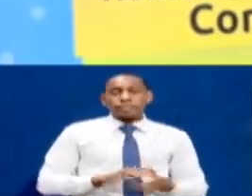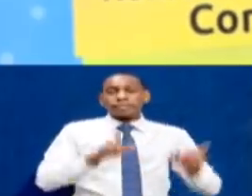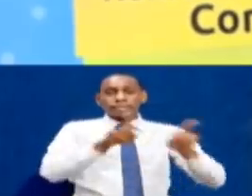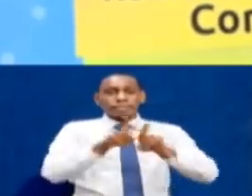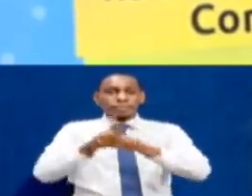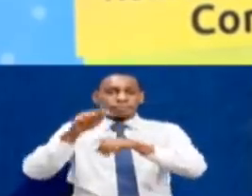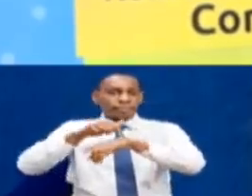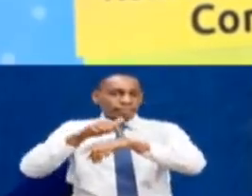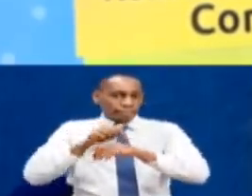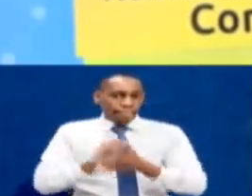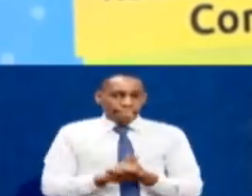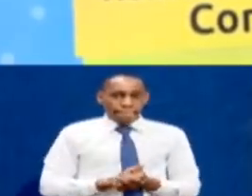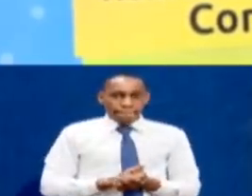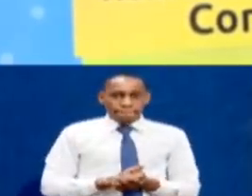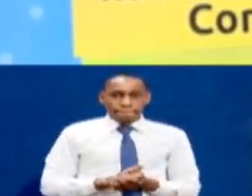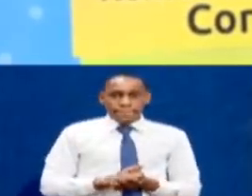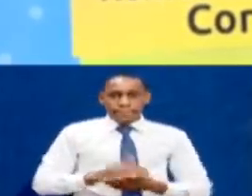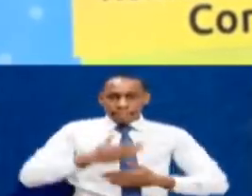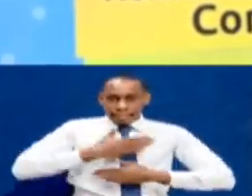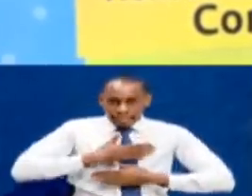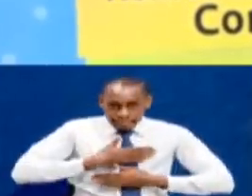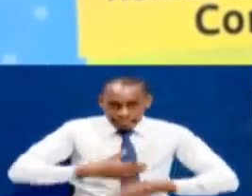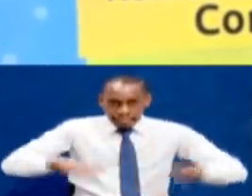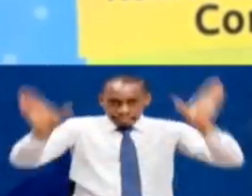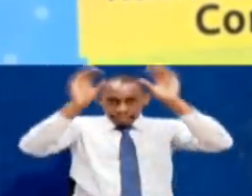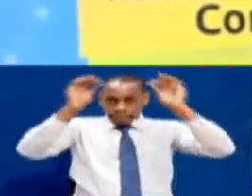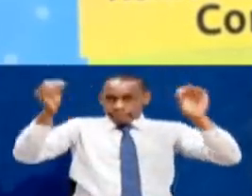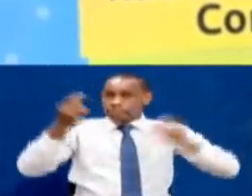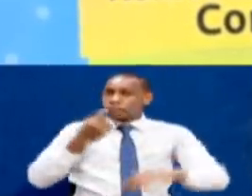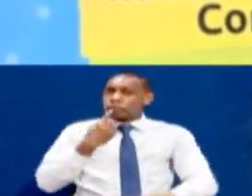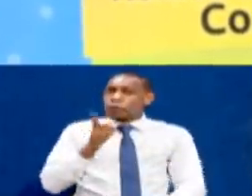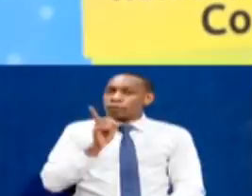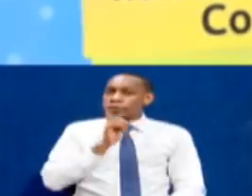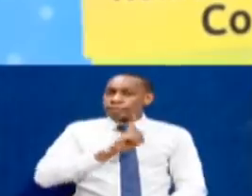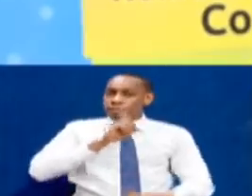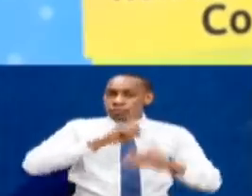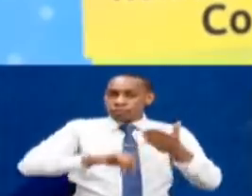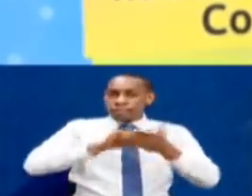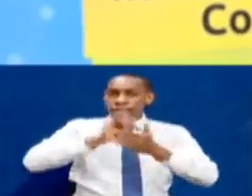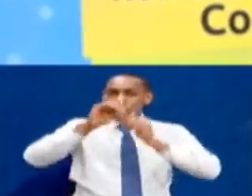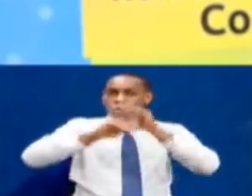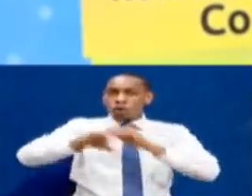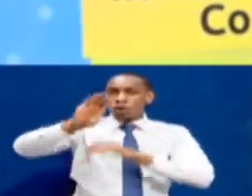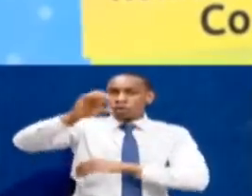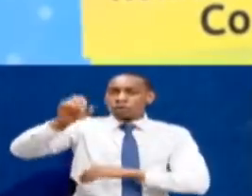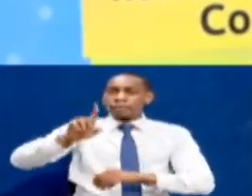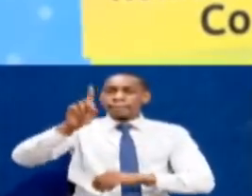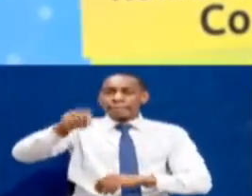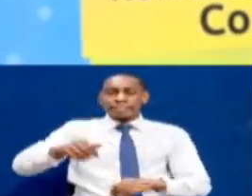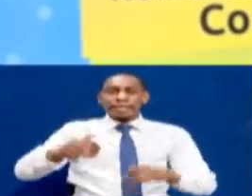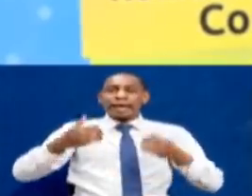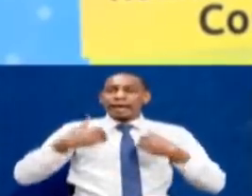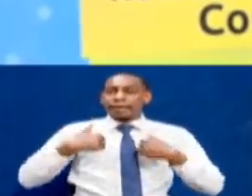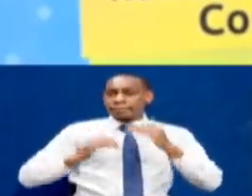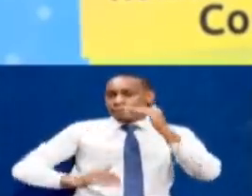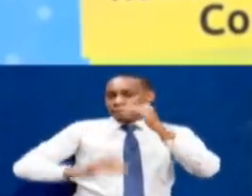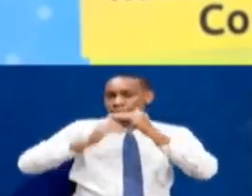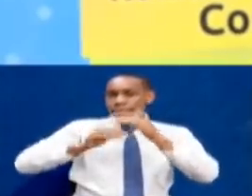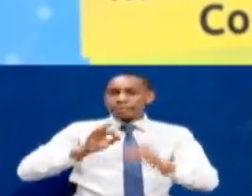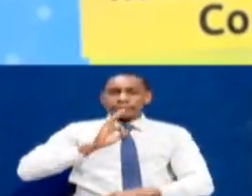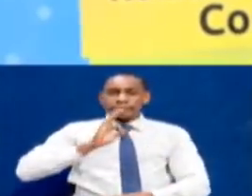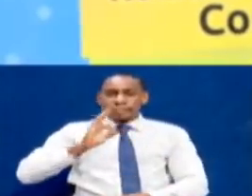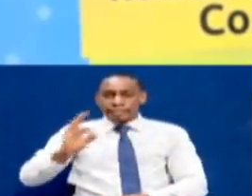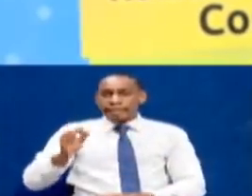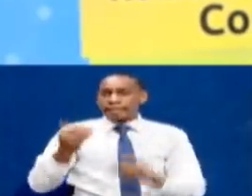time, His Excellency the President directed that all counties must have at least a